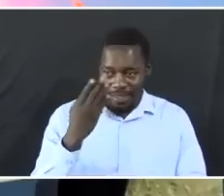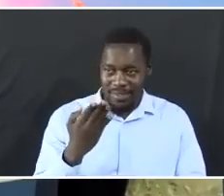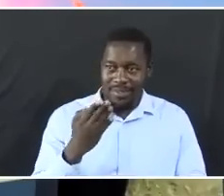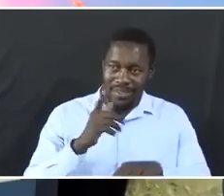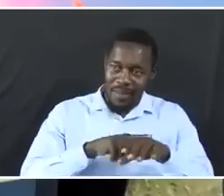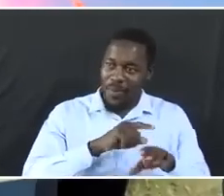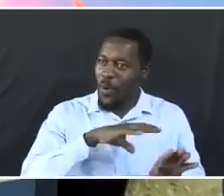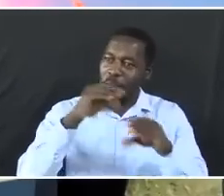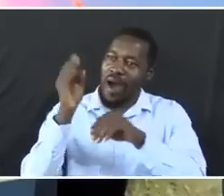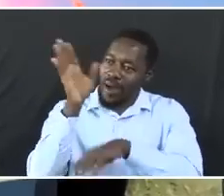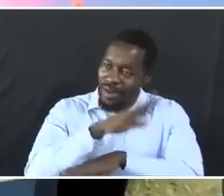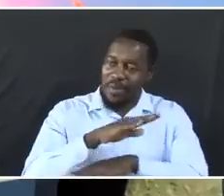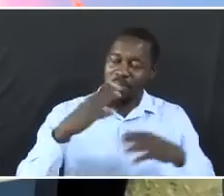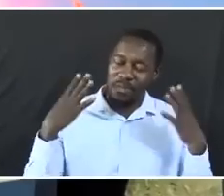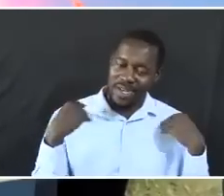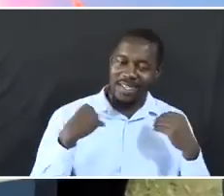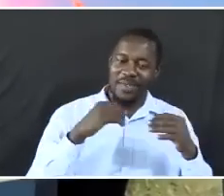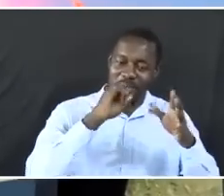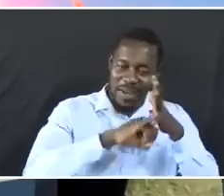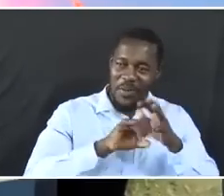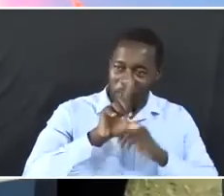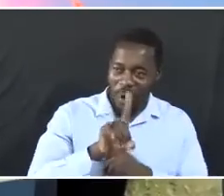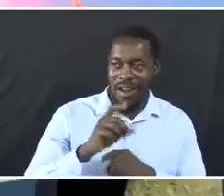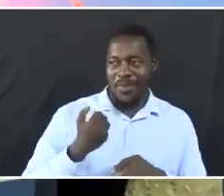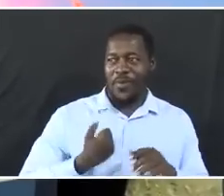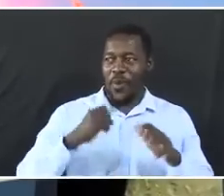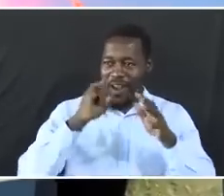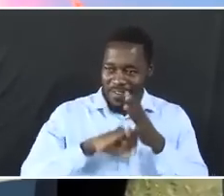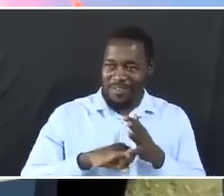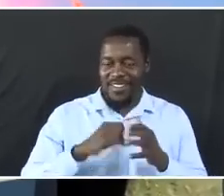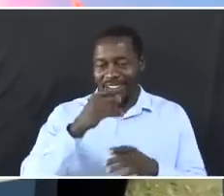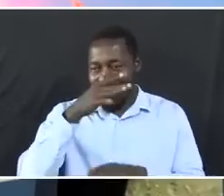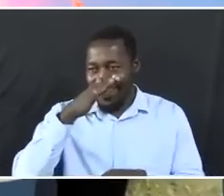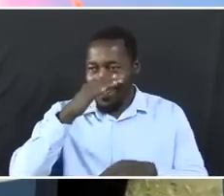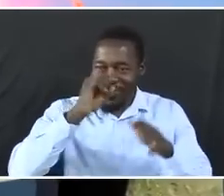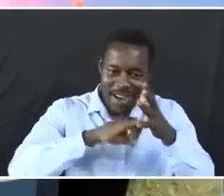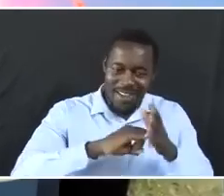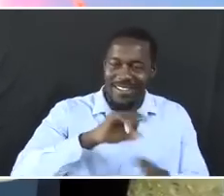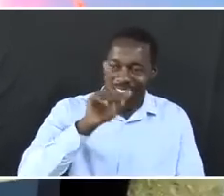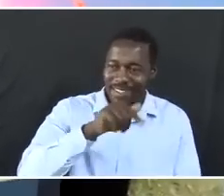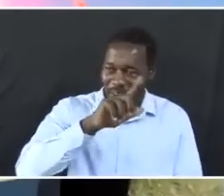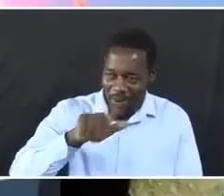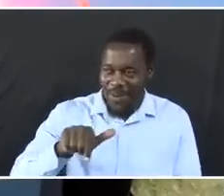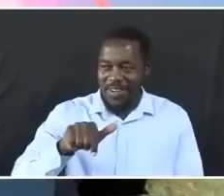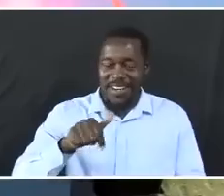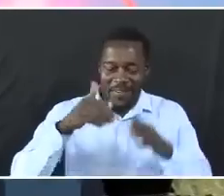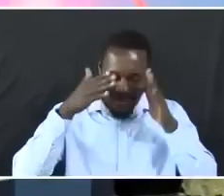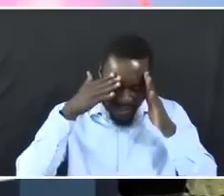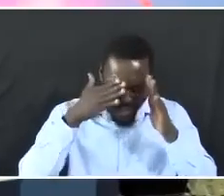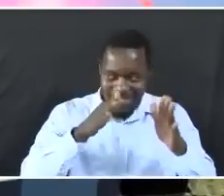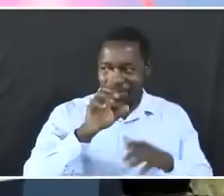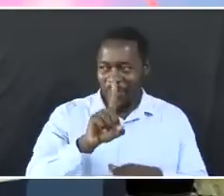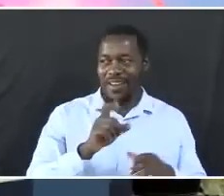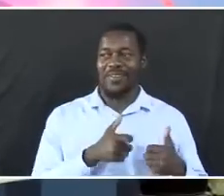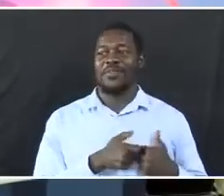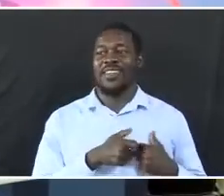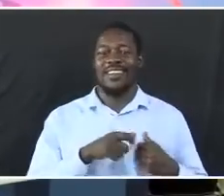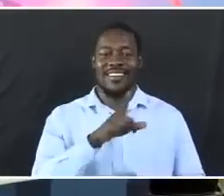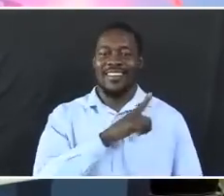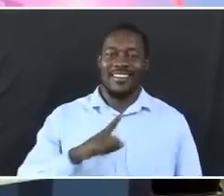raise a godly people. May the Lord bless us in Jesus' holy name.